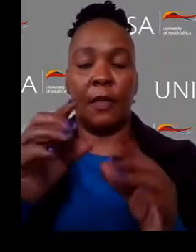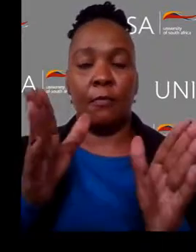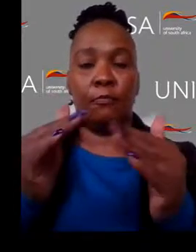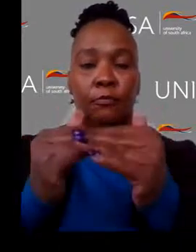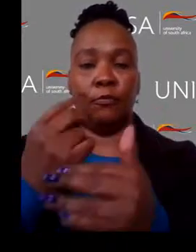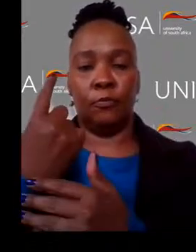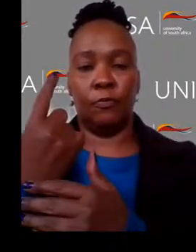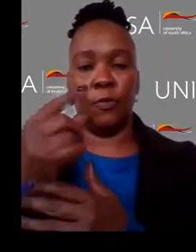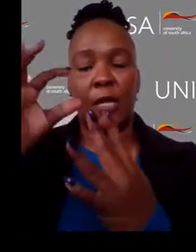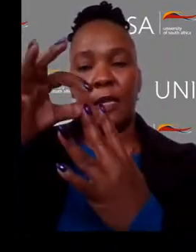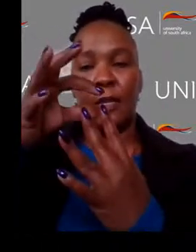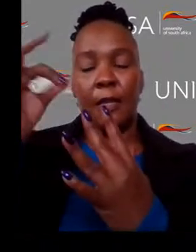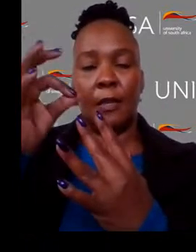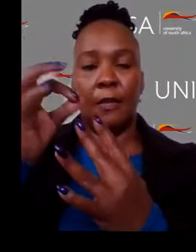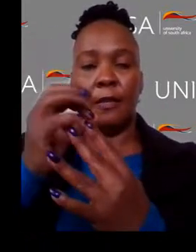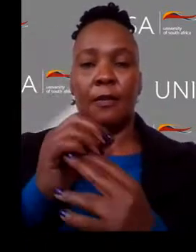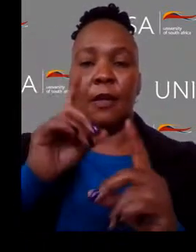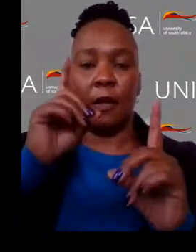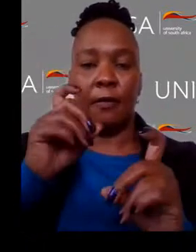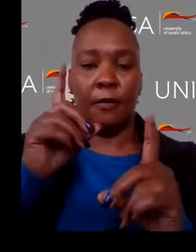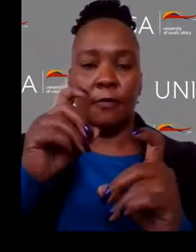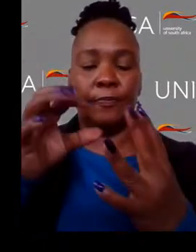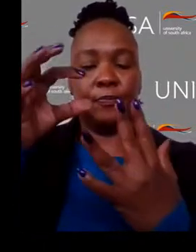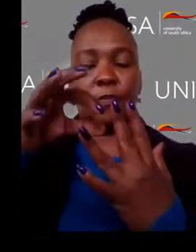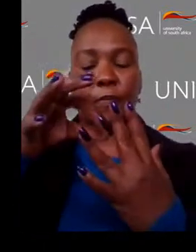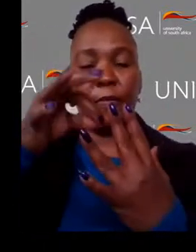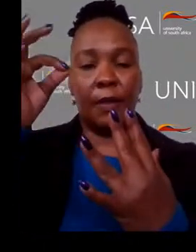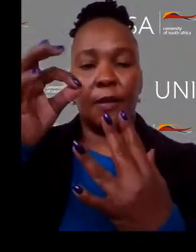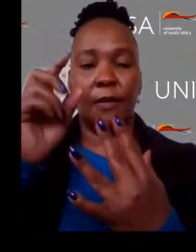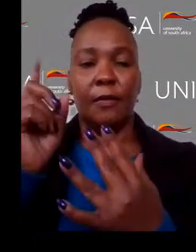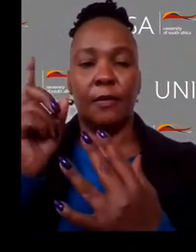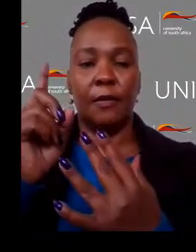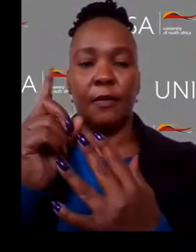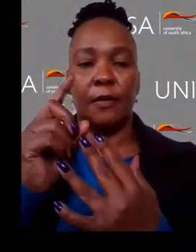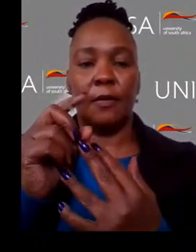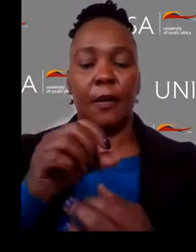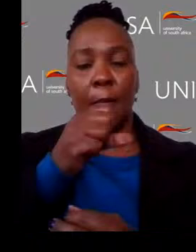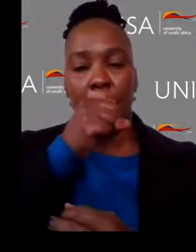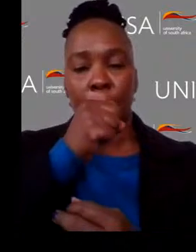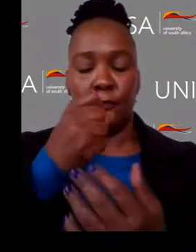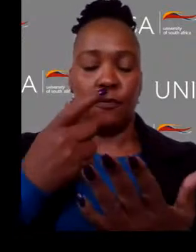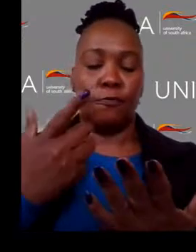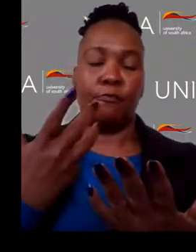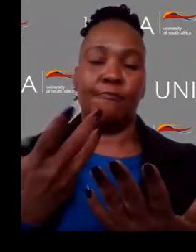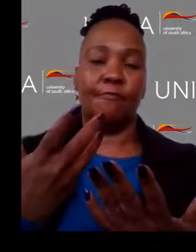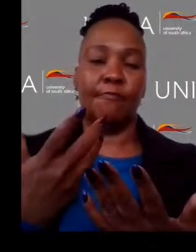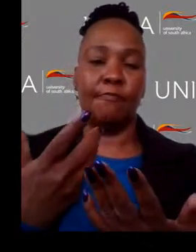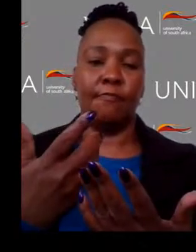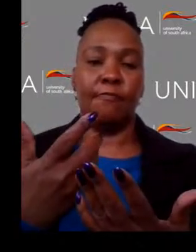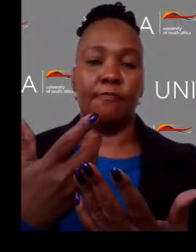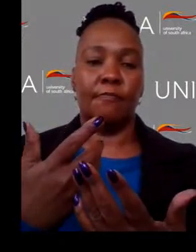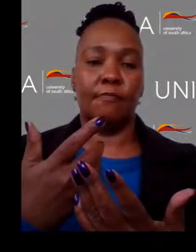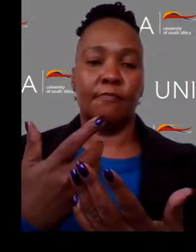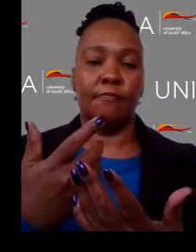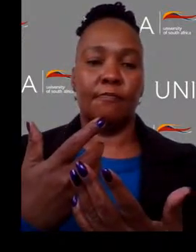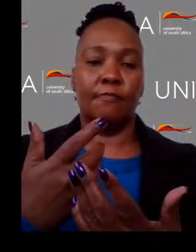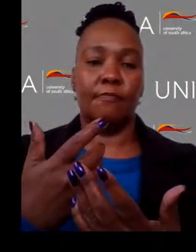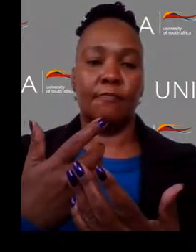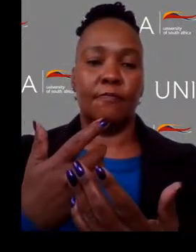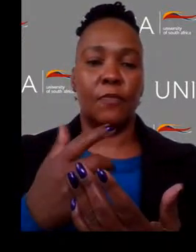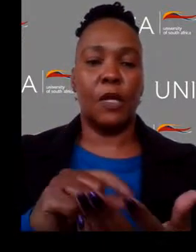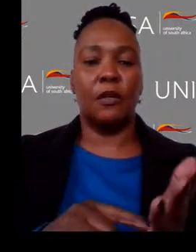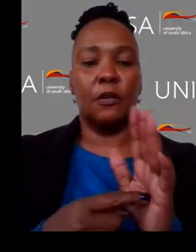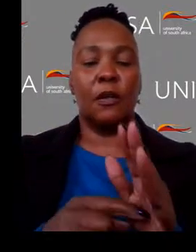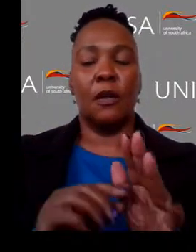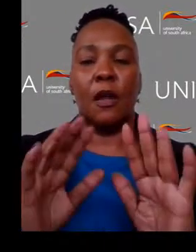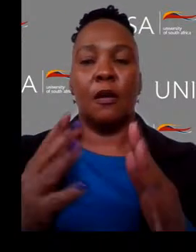camera. You can go select your microphone. You'll see here it will actually show you whether it's working or